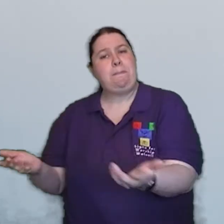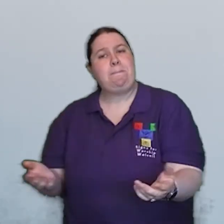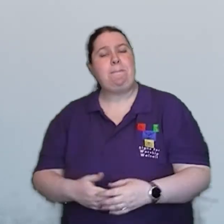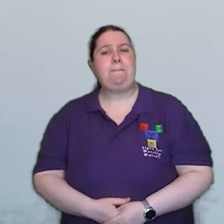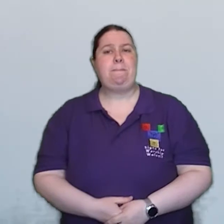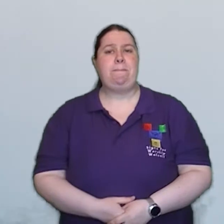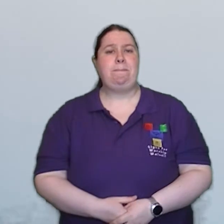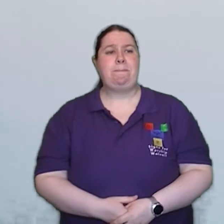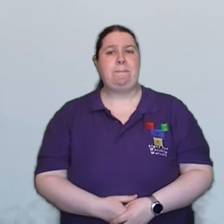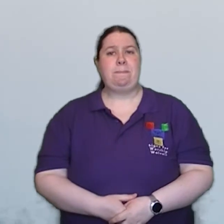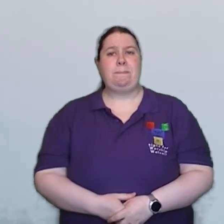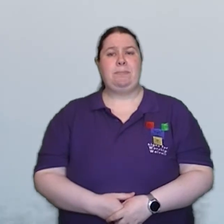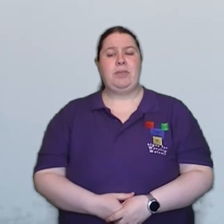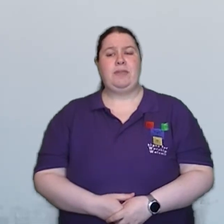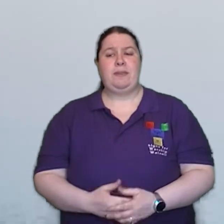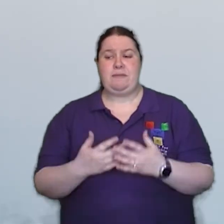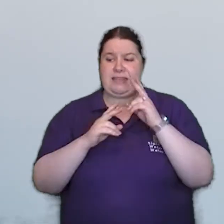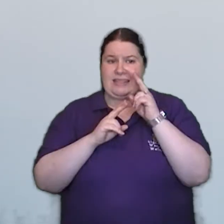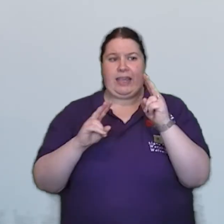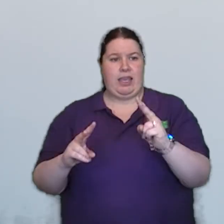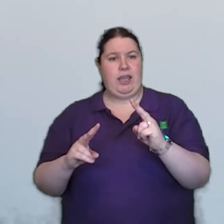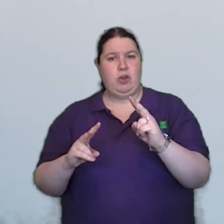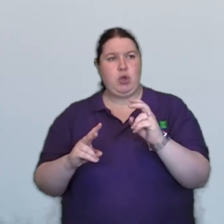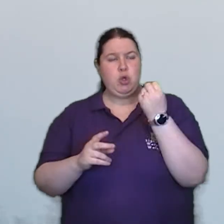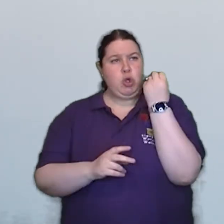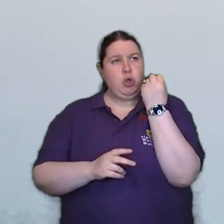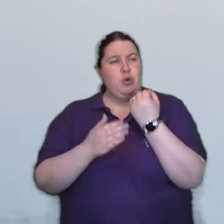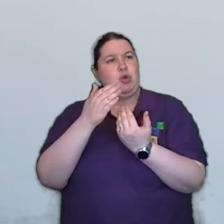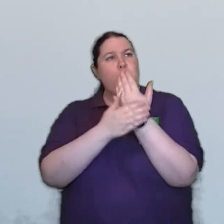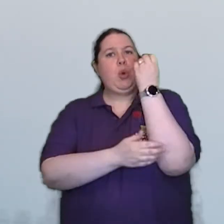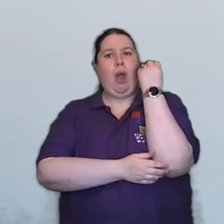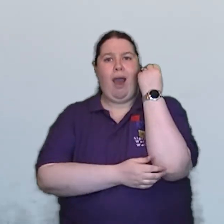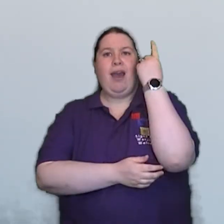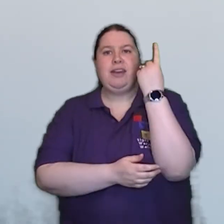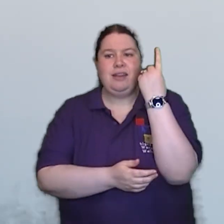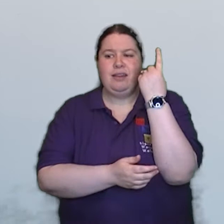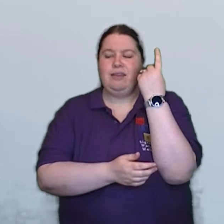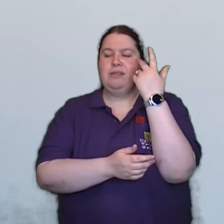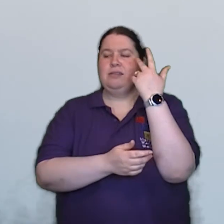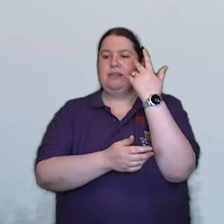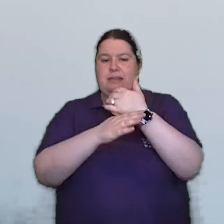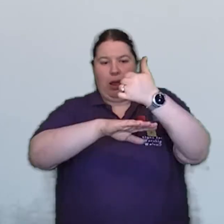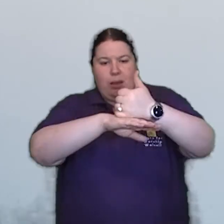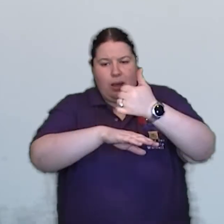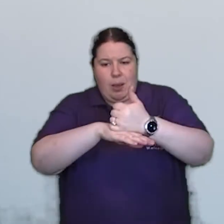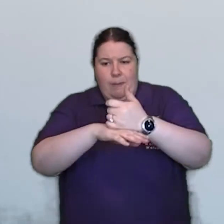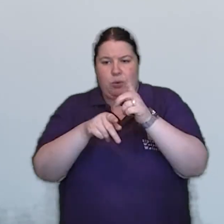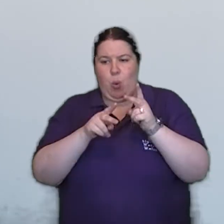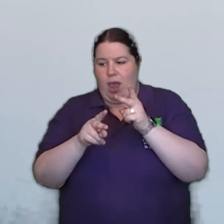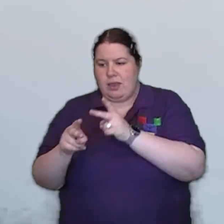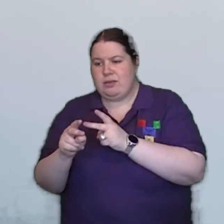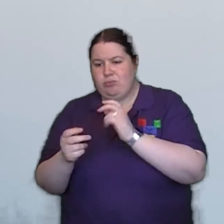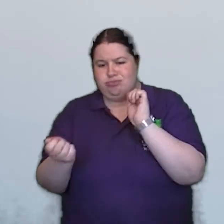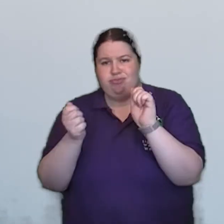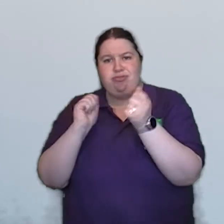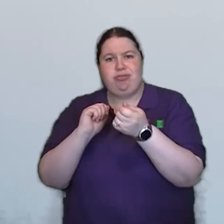has been really wonderful to see the innovation and commitment of God's people as they have adapted to the